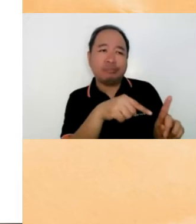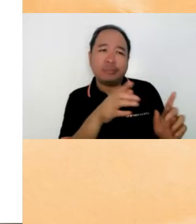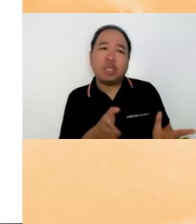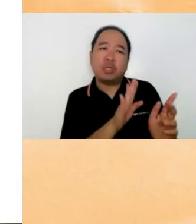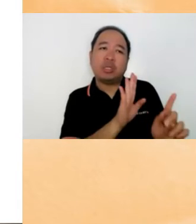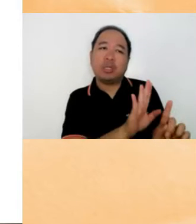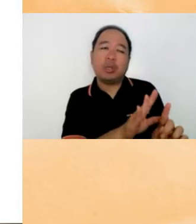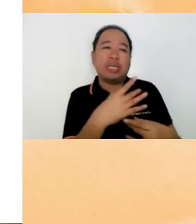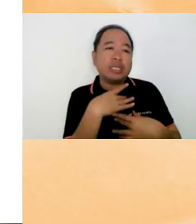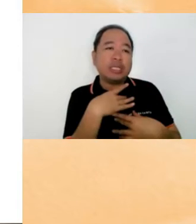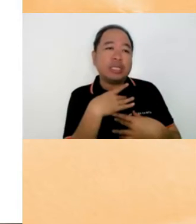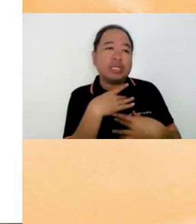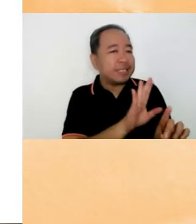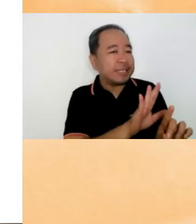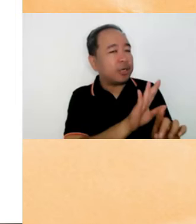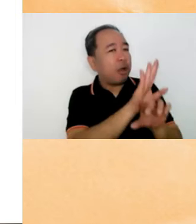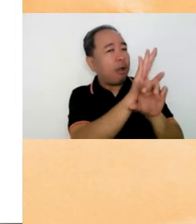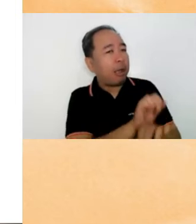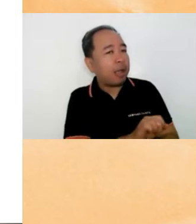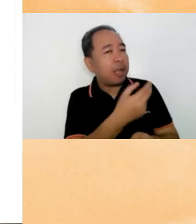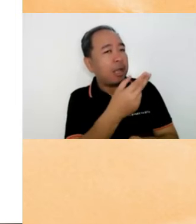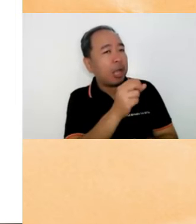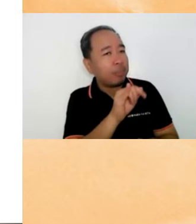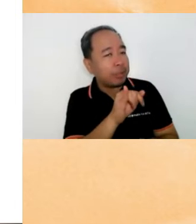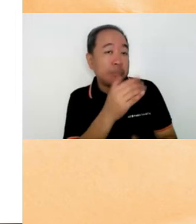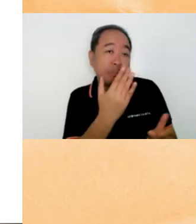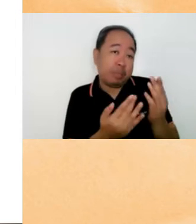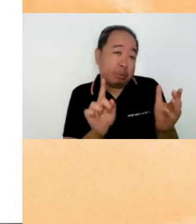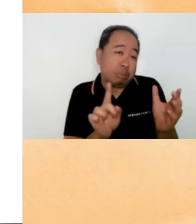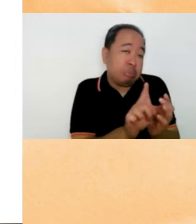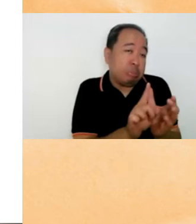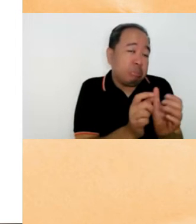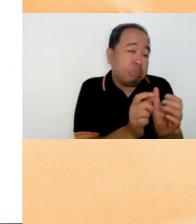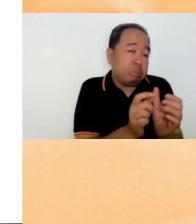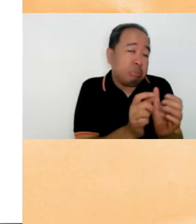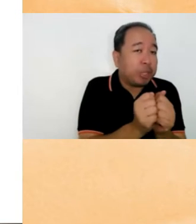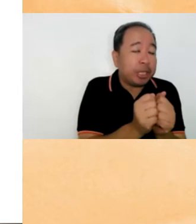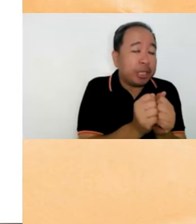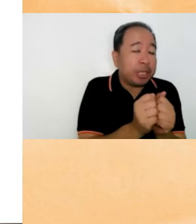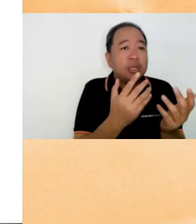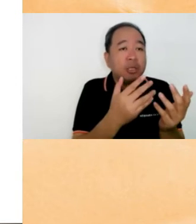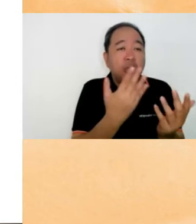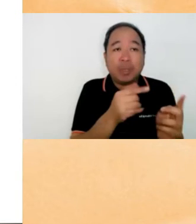by doing it with him or being interested in what he does.